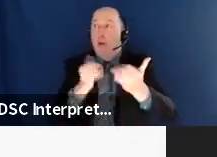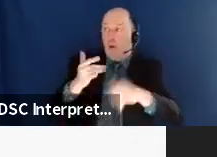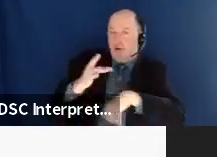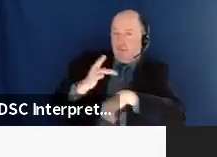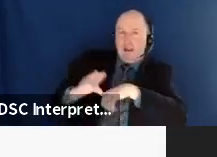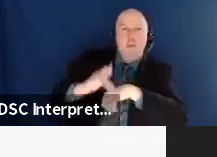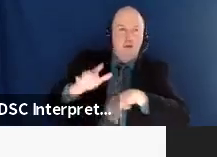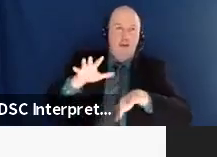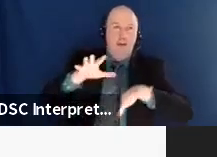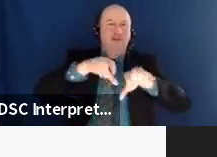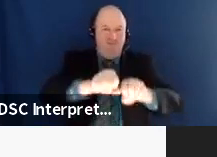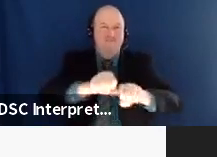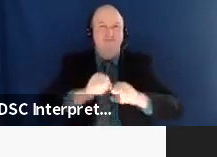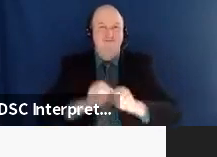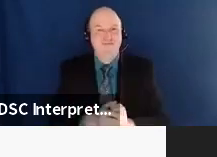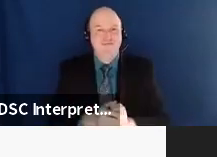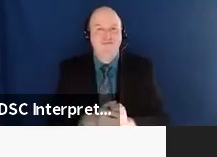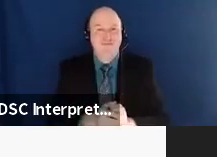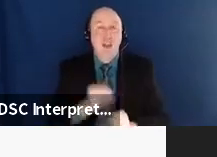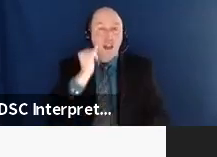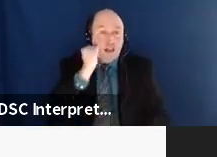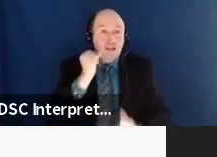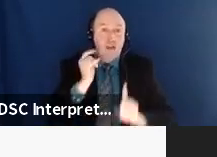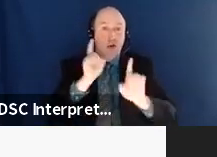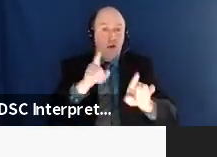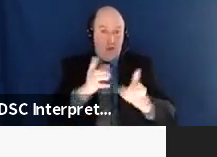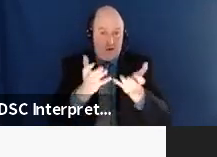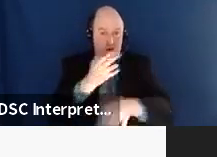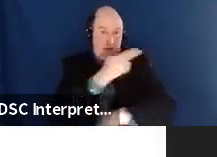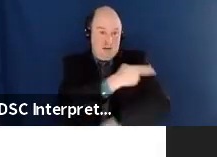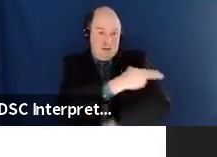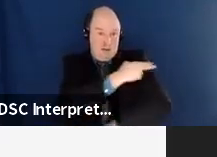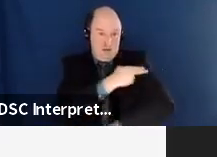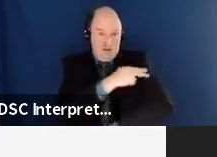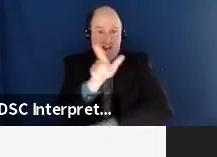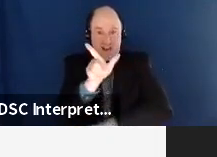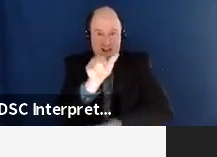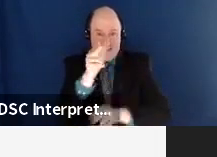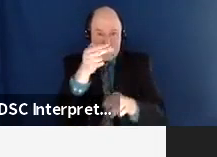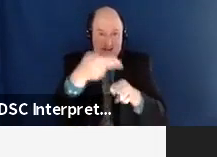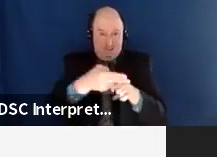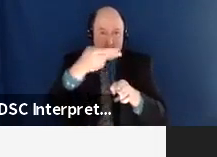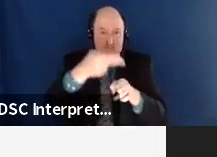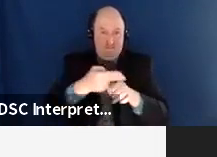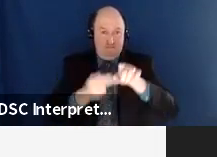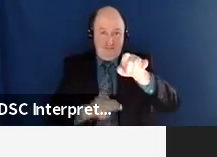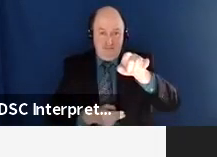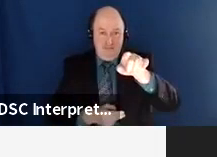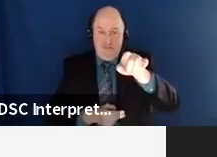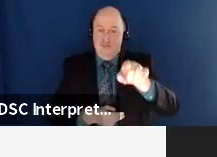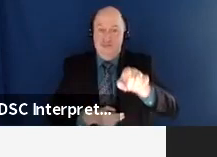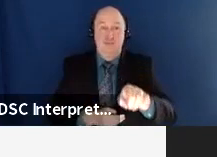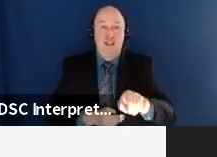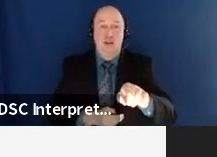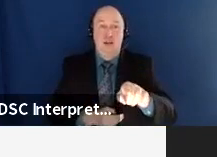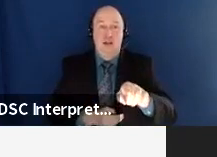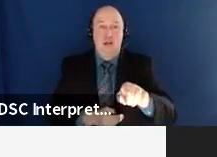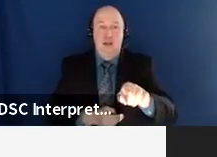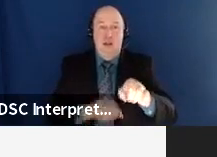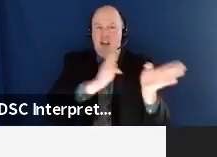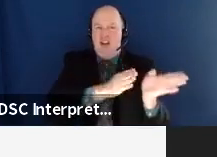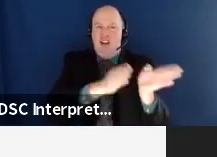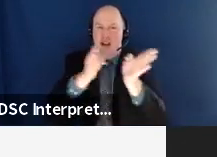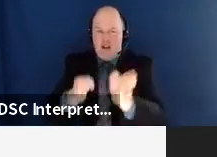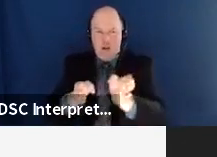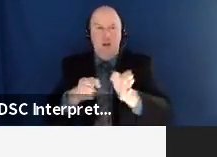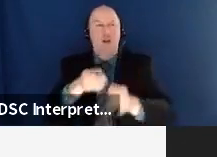utilize one of the hospital locations, you simply click on the name and it will take you to the next page where